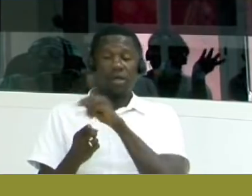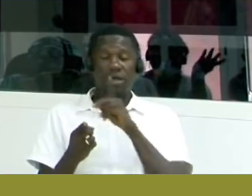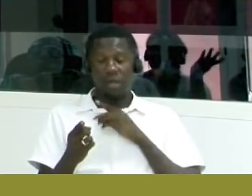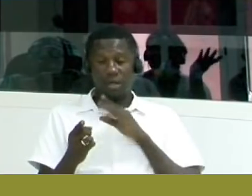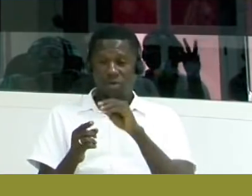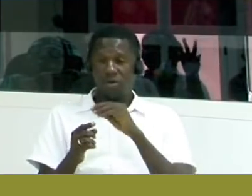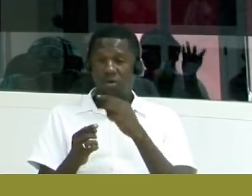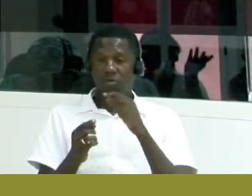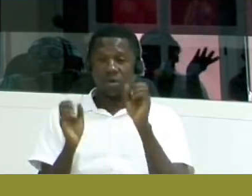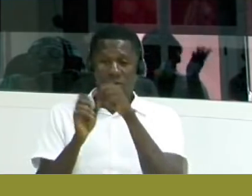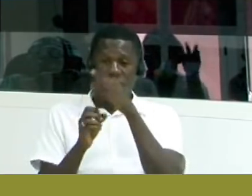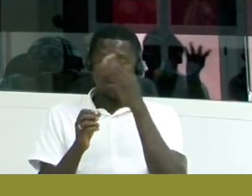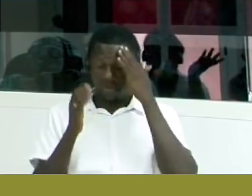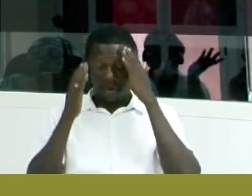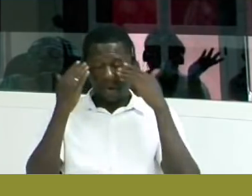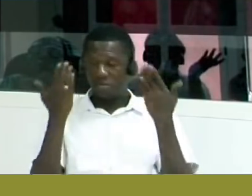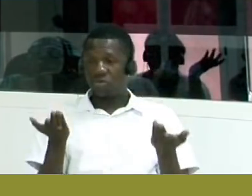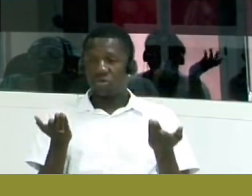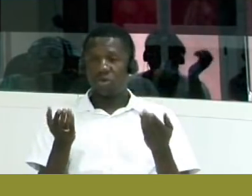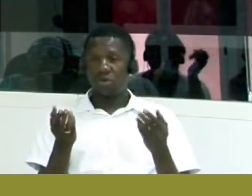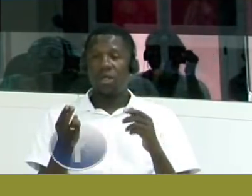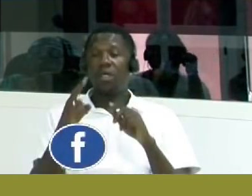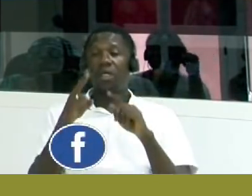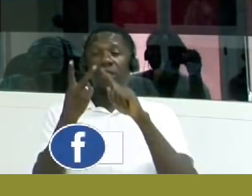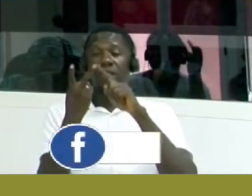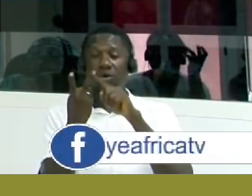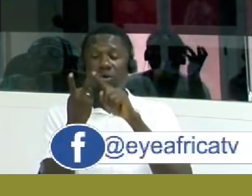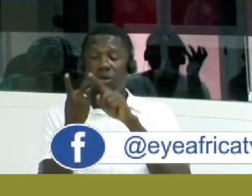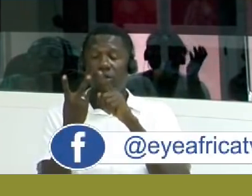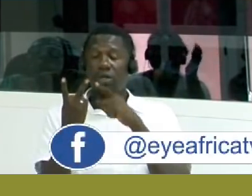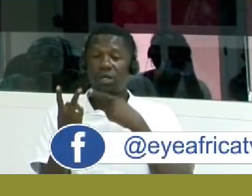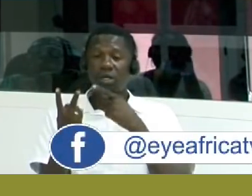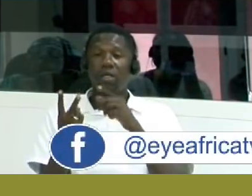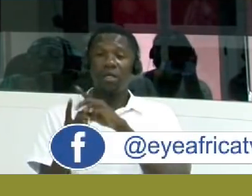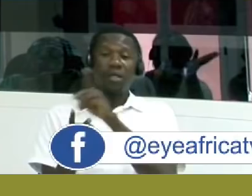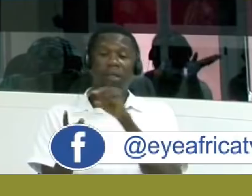your knowledge. The second one is they were